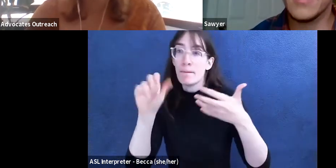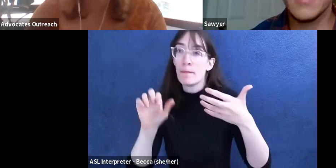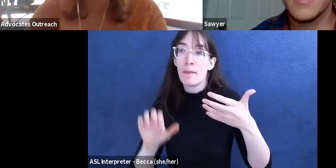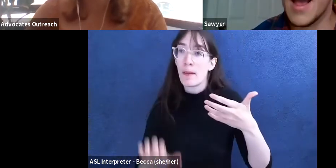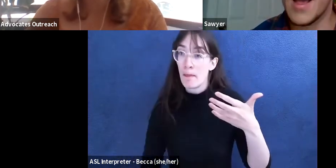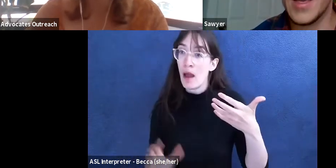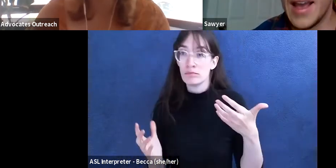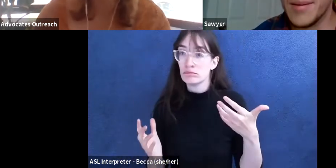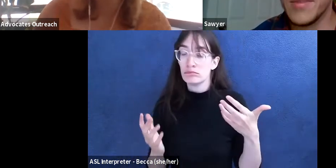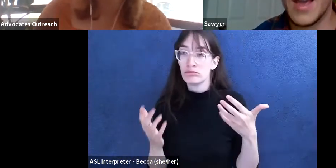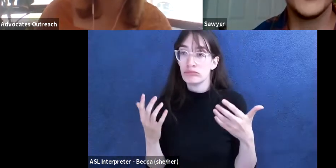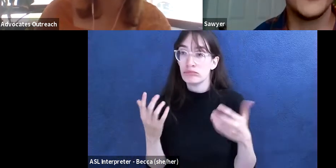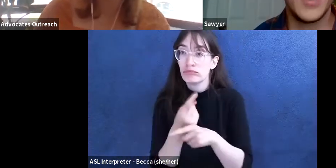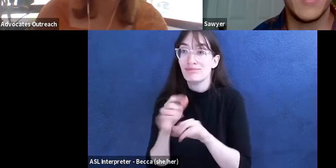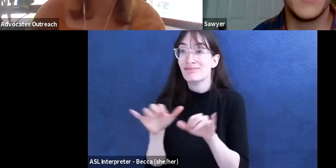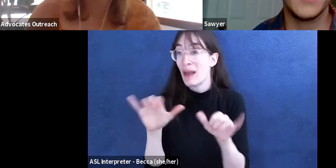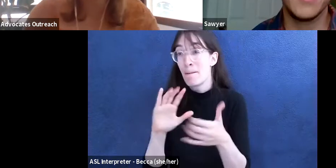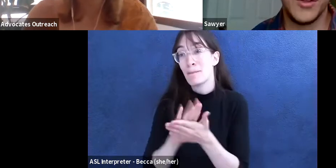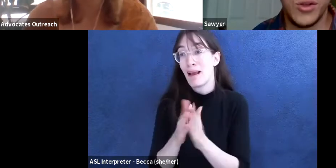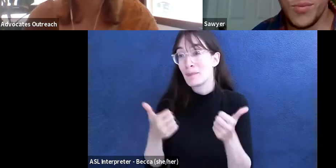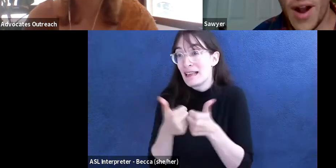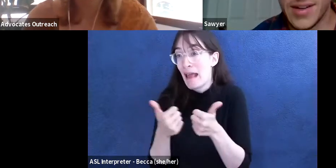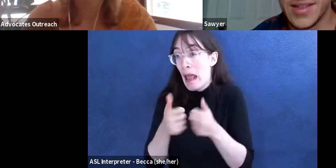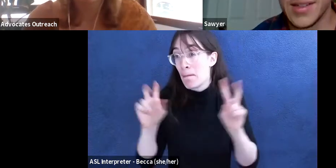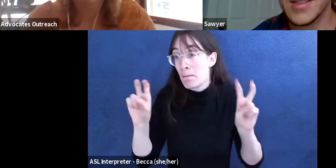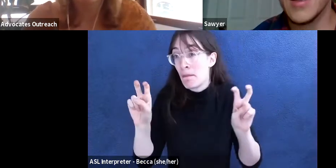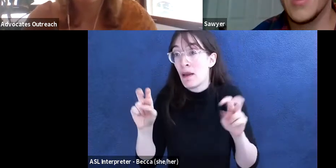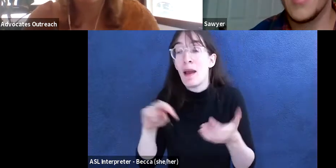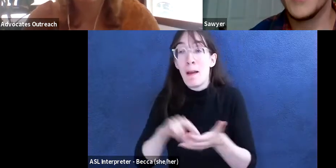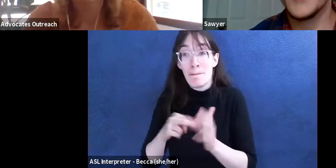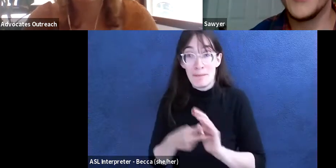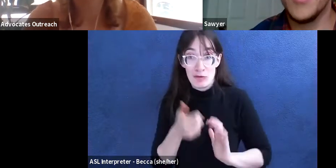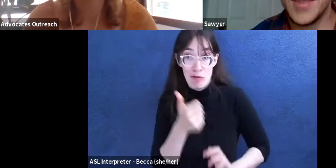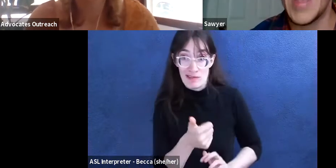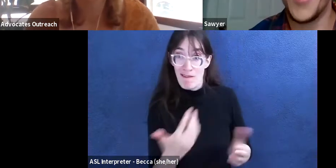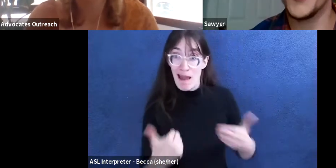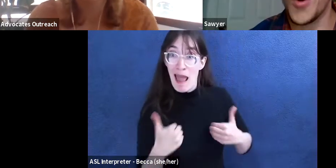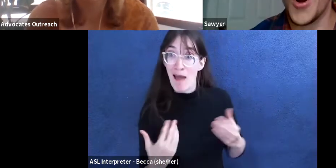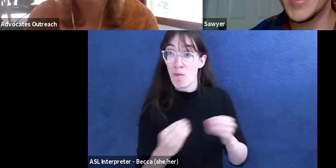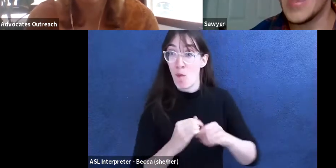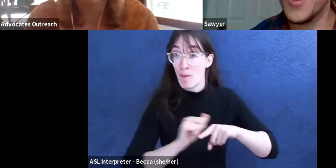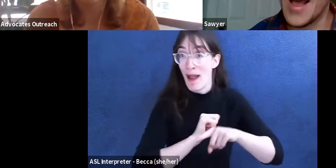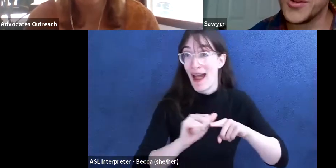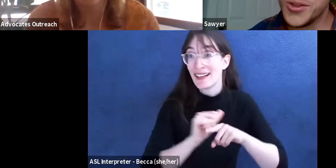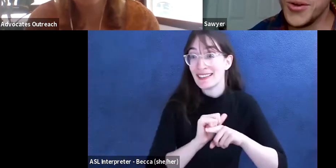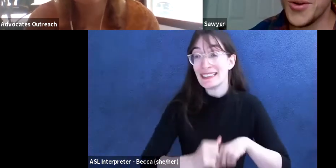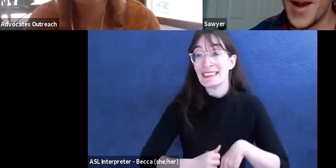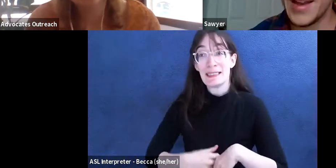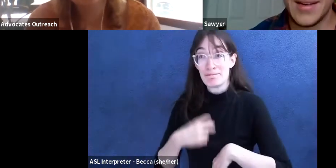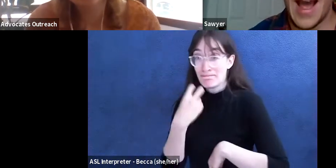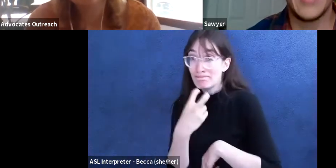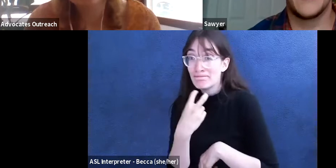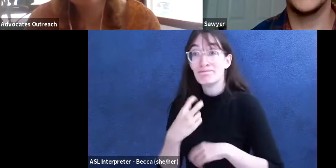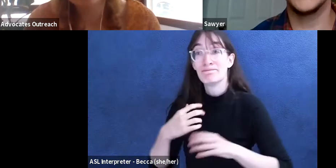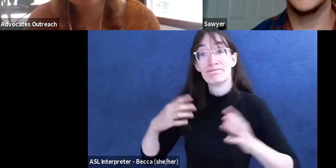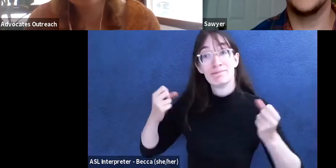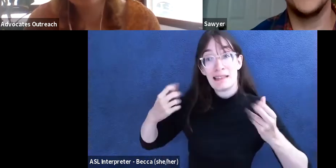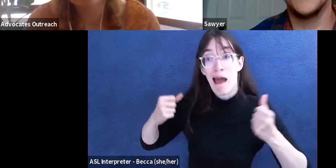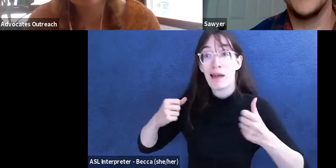getting them like into the bathtub. You can teach them about the names for their body